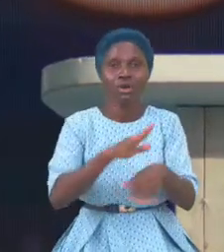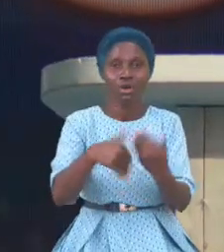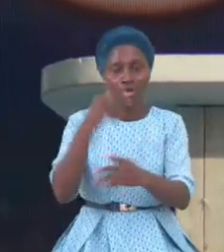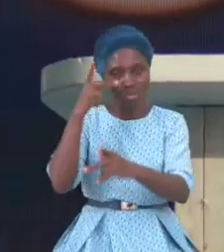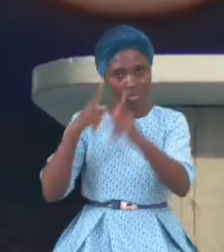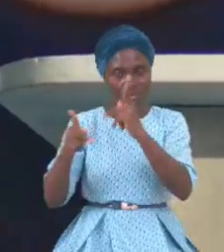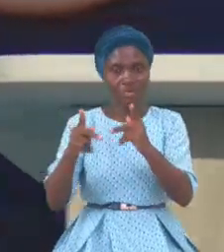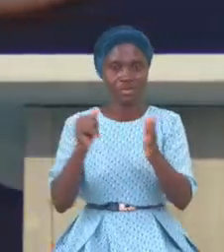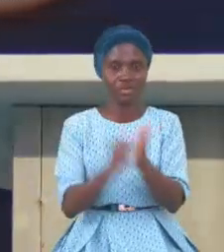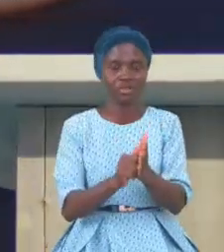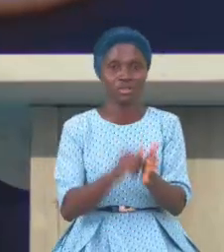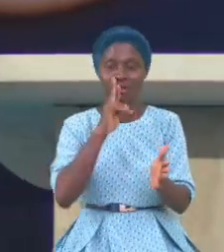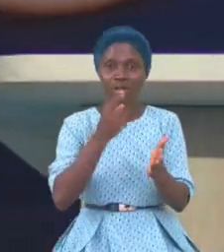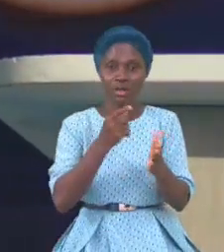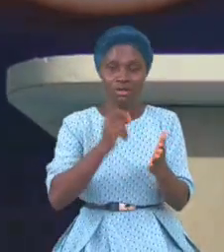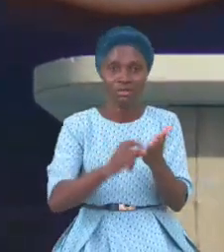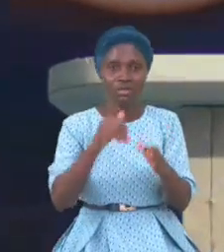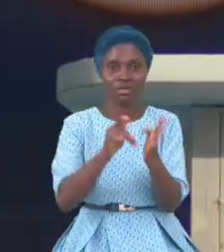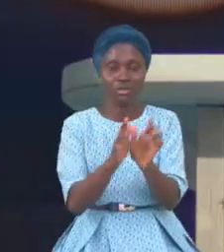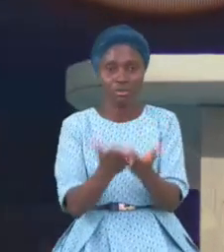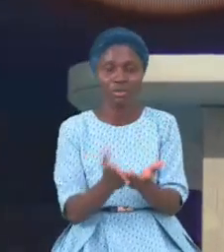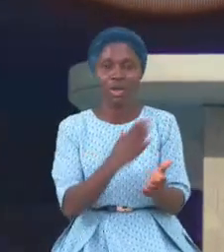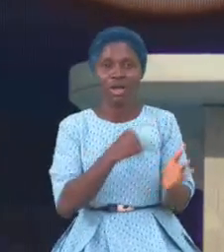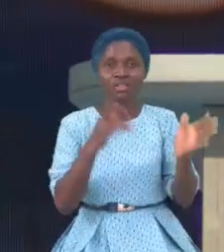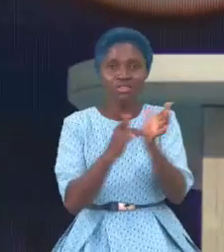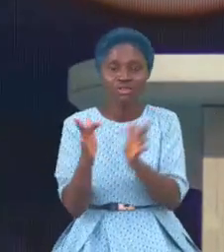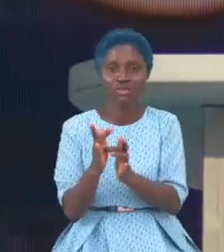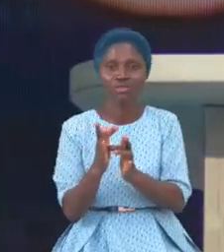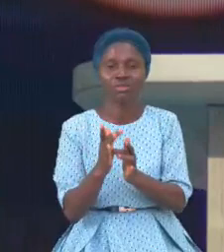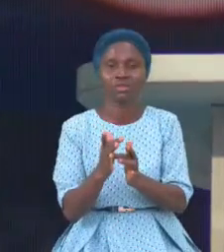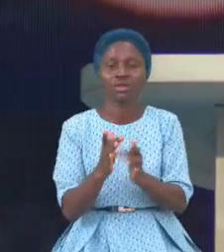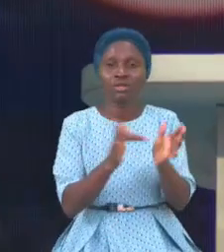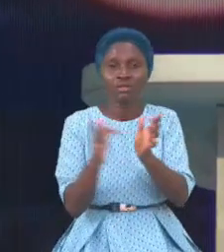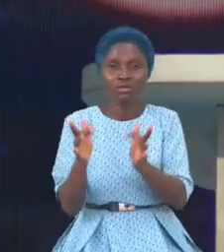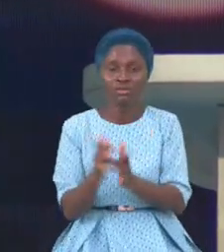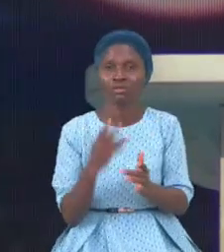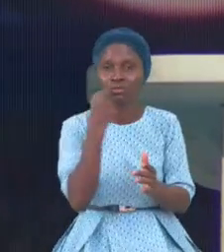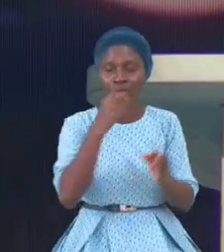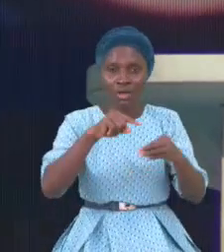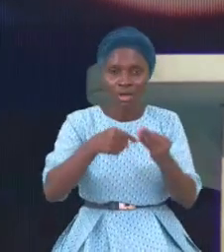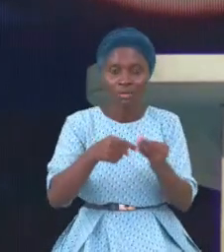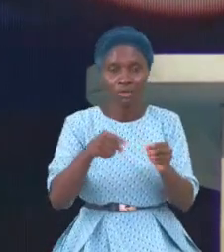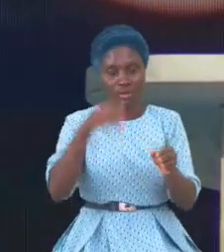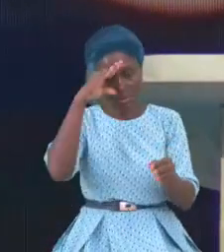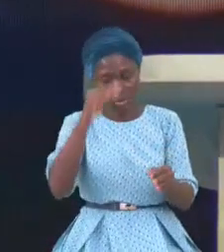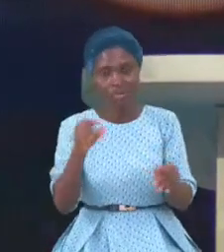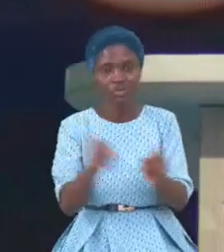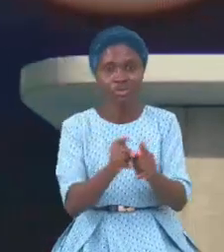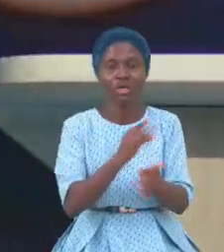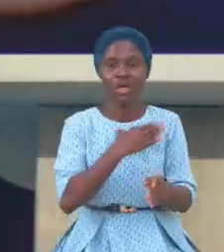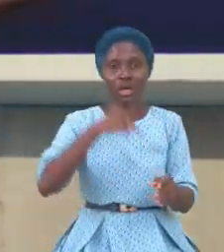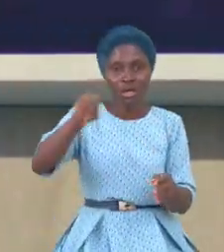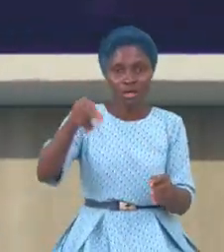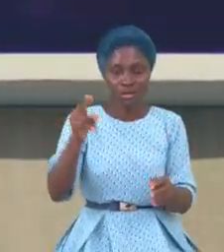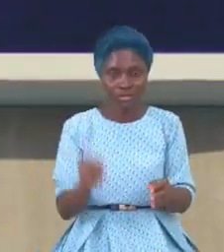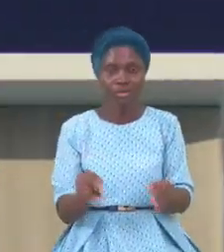Christ referred to him, Mark, Matthew, Mark, Luke, and John, they all refer to him. Acts of the Apostles refer to